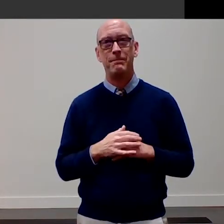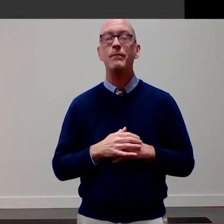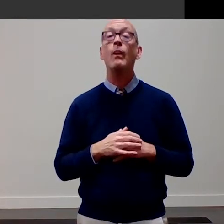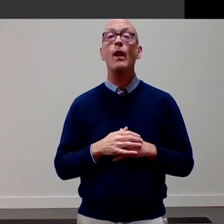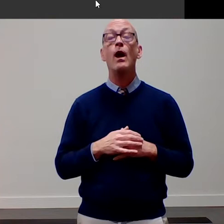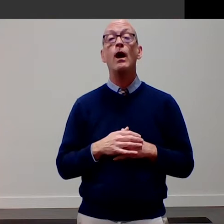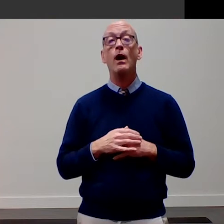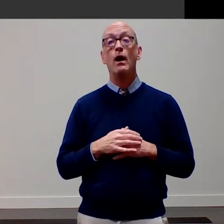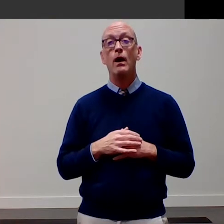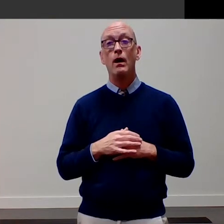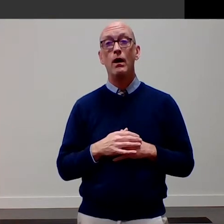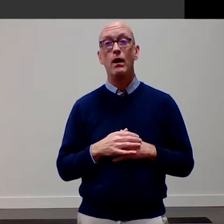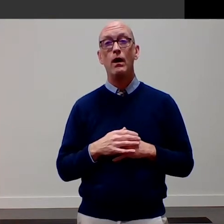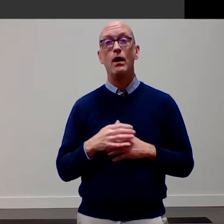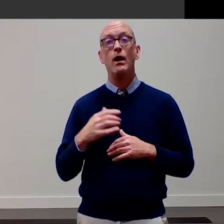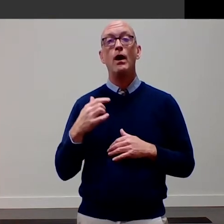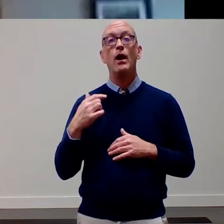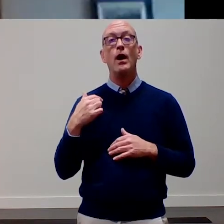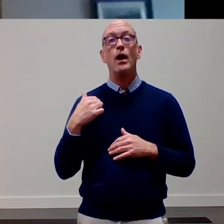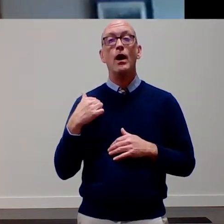This is, let me call to